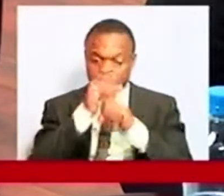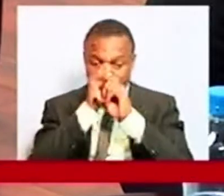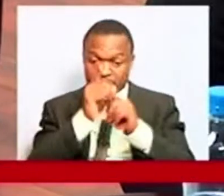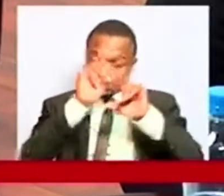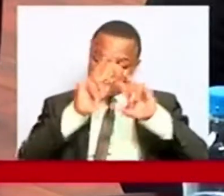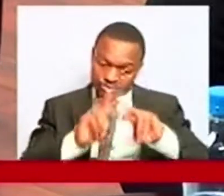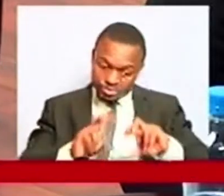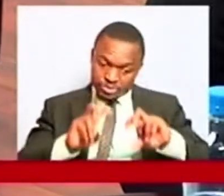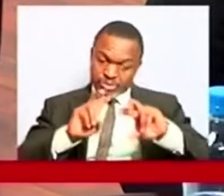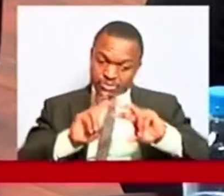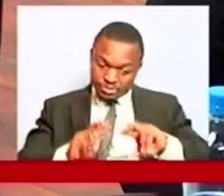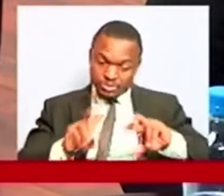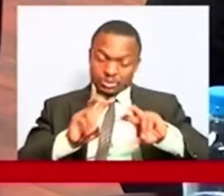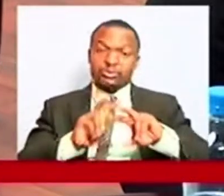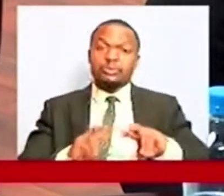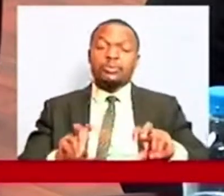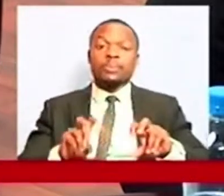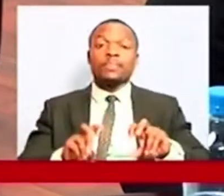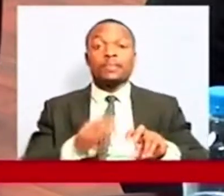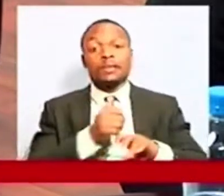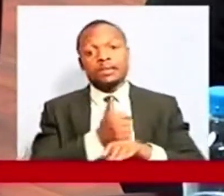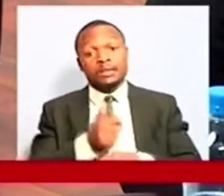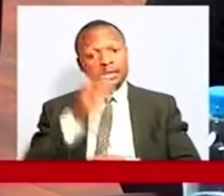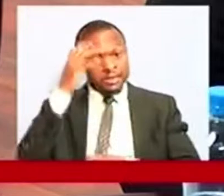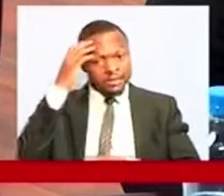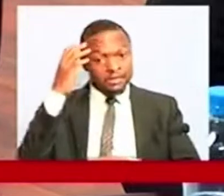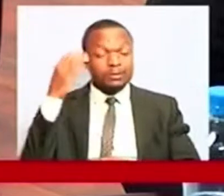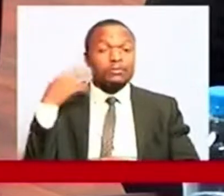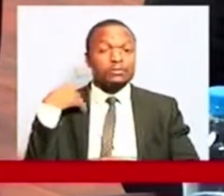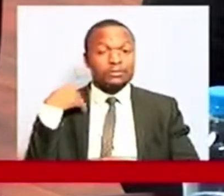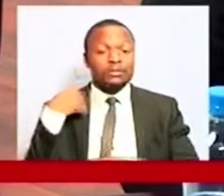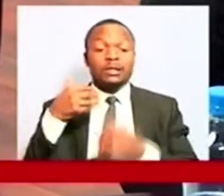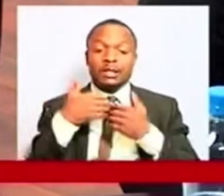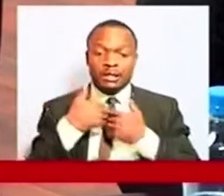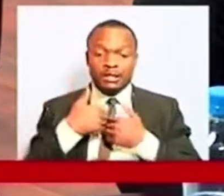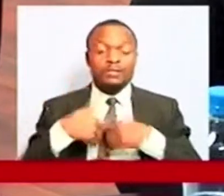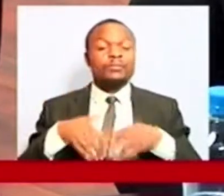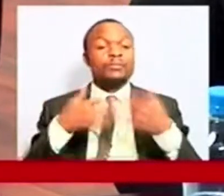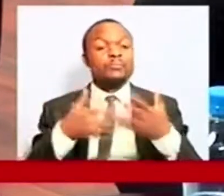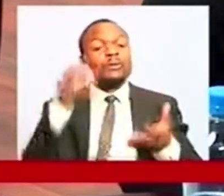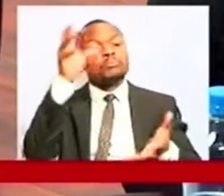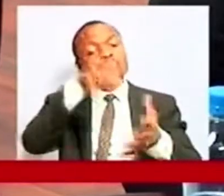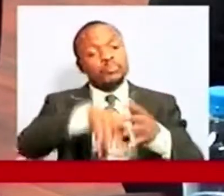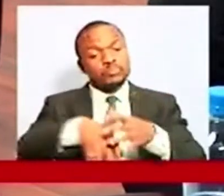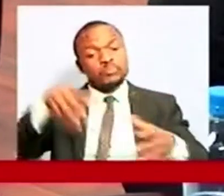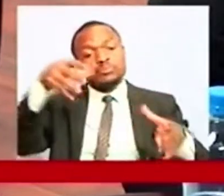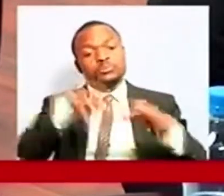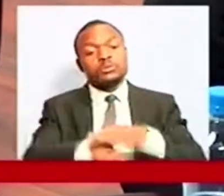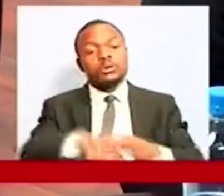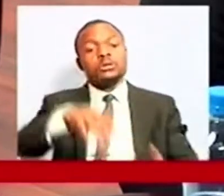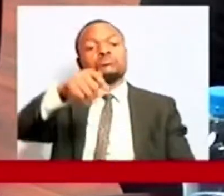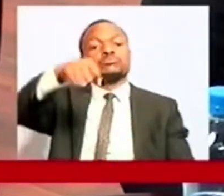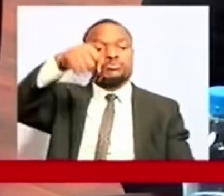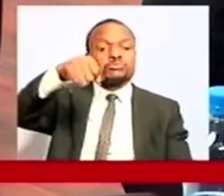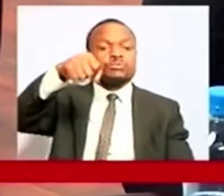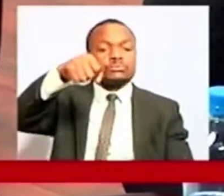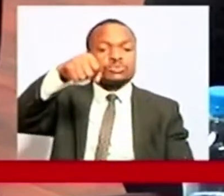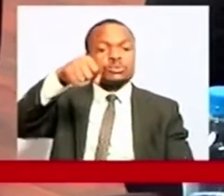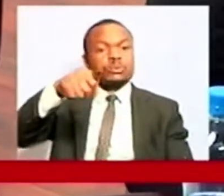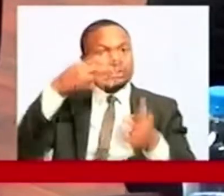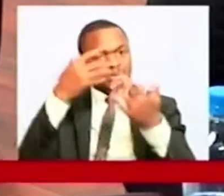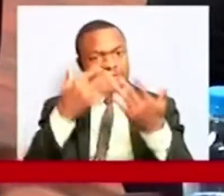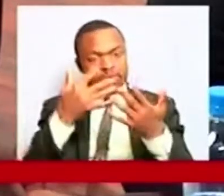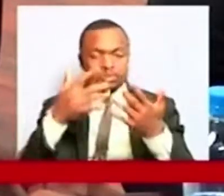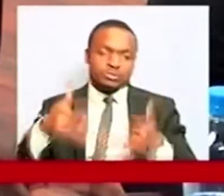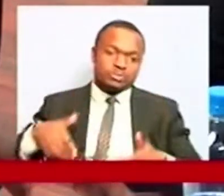for the document in any office that had documents that were packed in sacks waiting to be taken